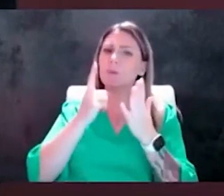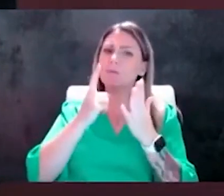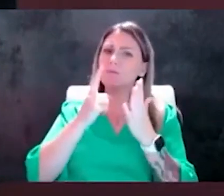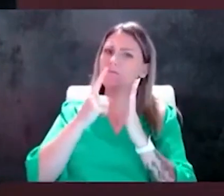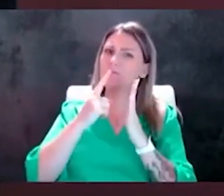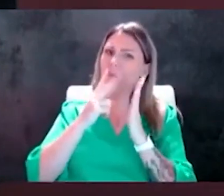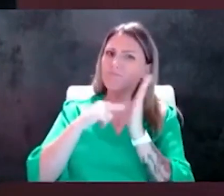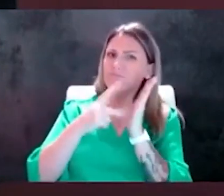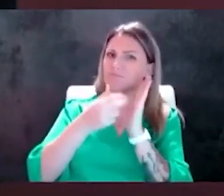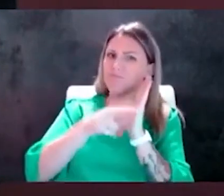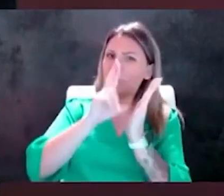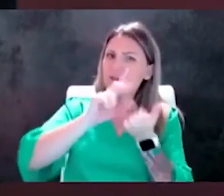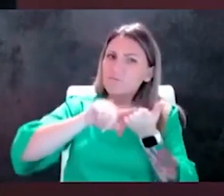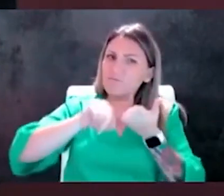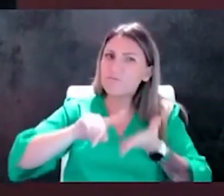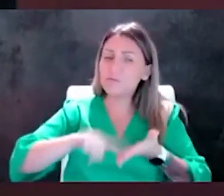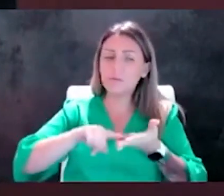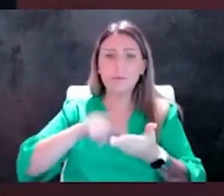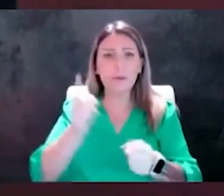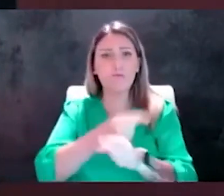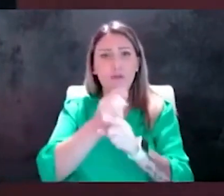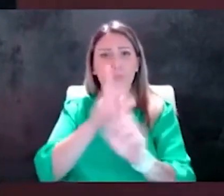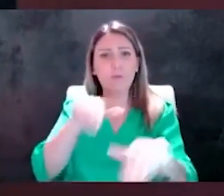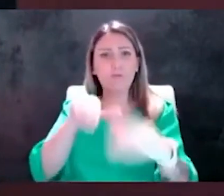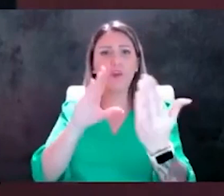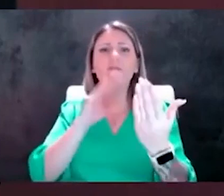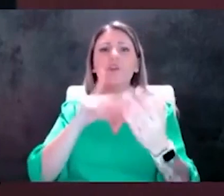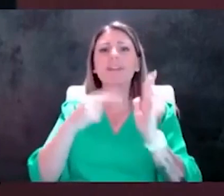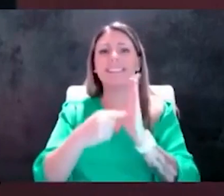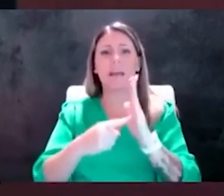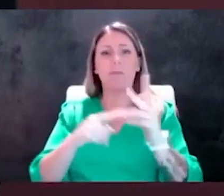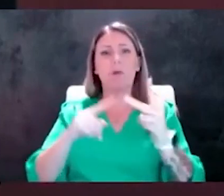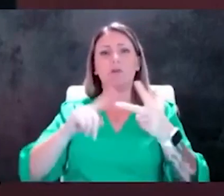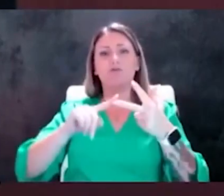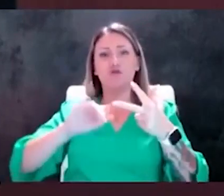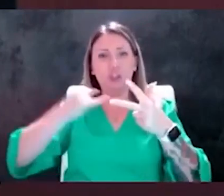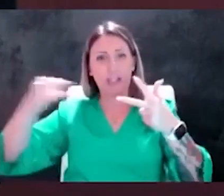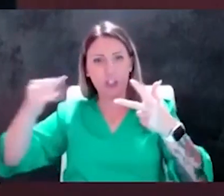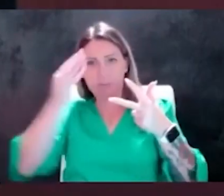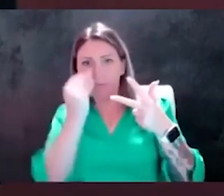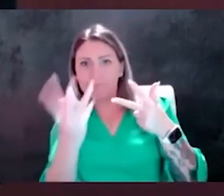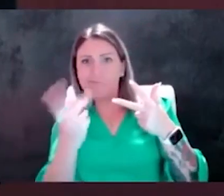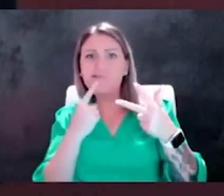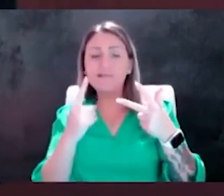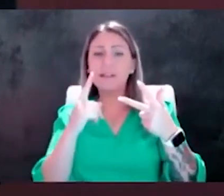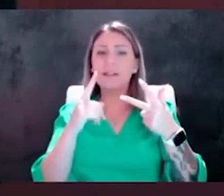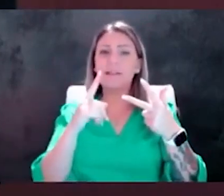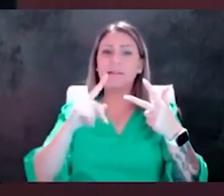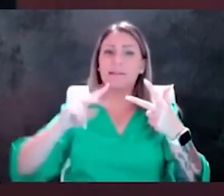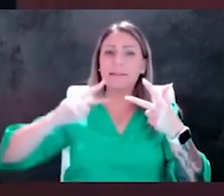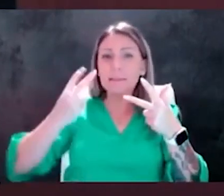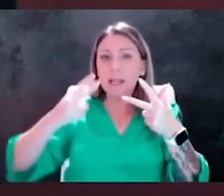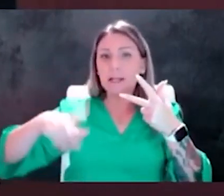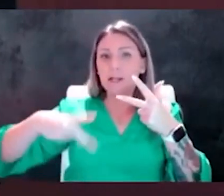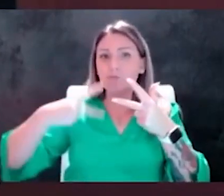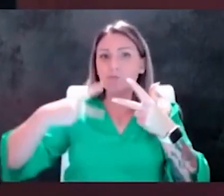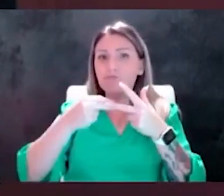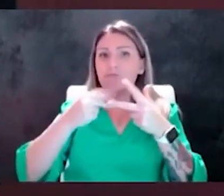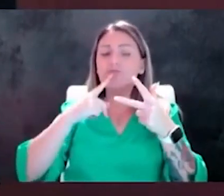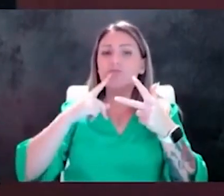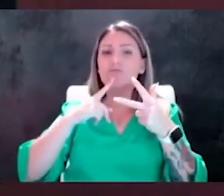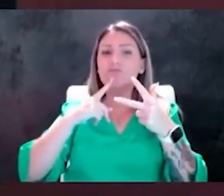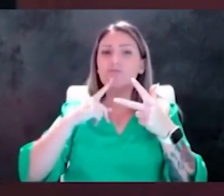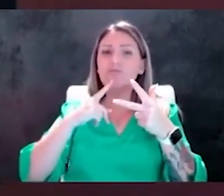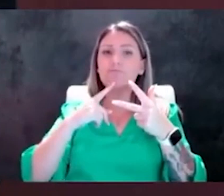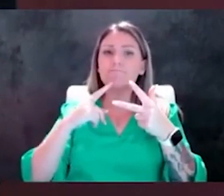approach. And, you know, for example, let's look at the J&J data, right? J&J comes out, they say, here's another shot. We can boost your antibody levels by about a